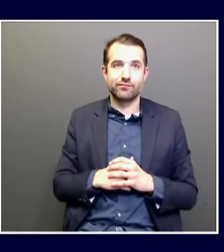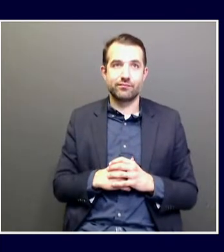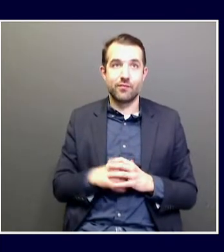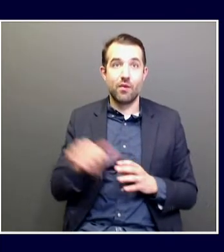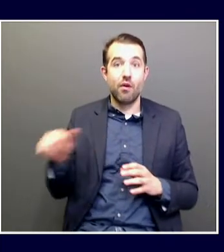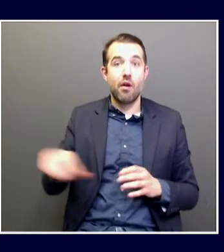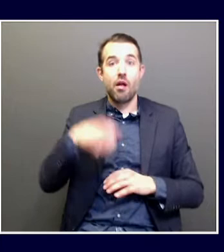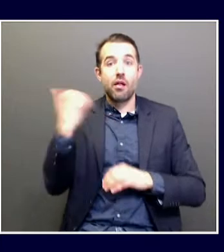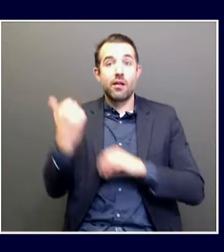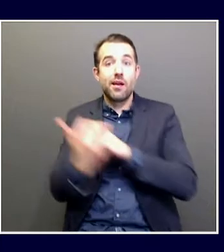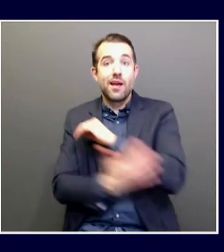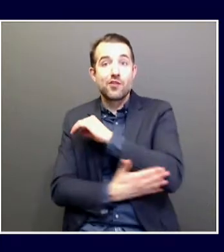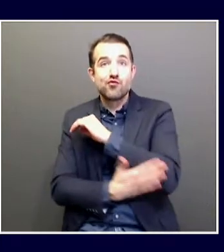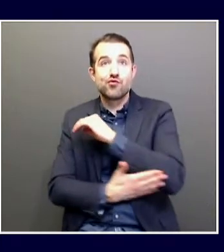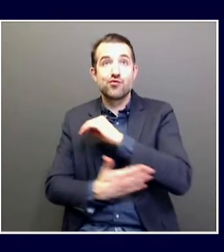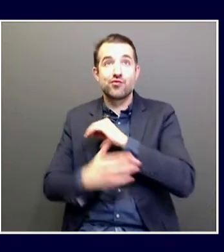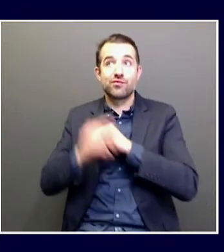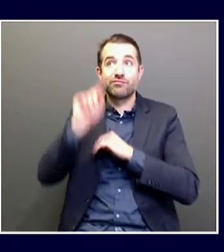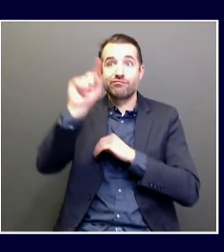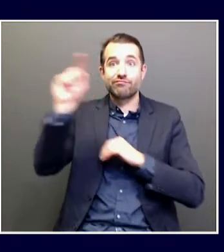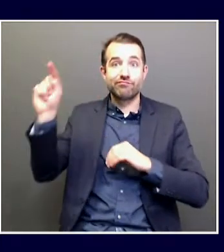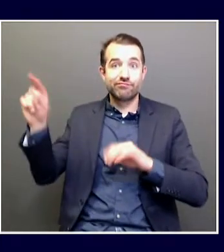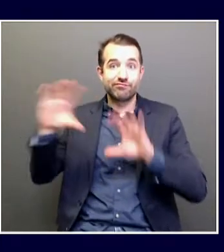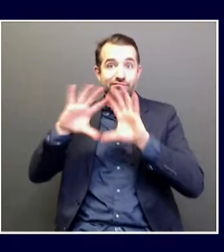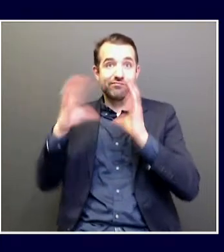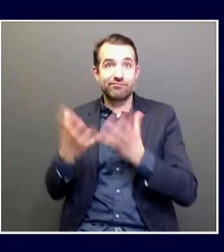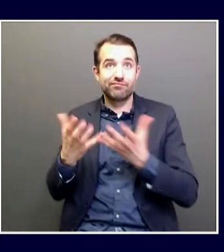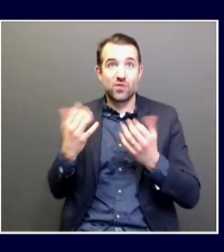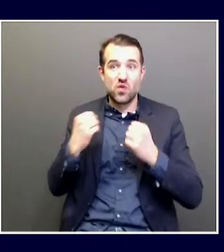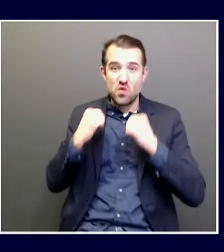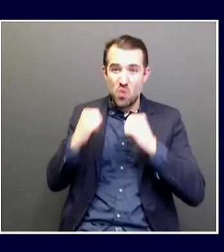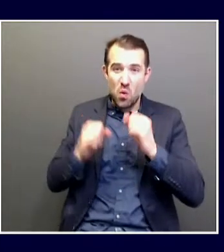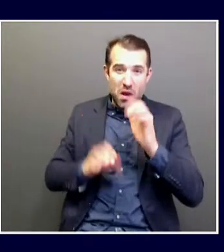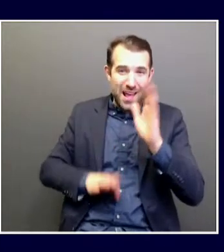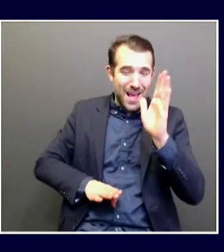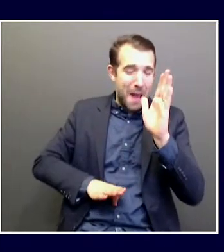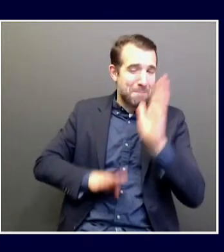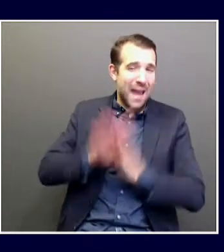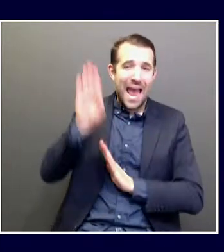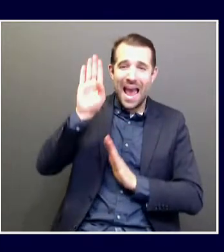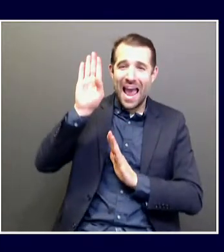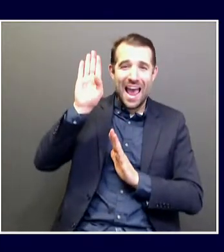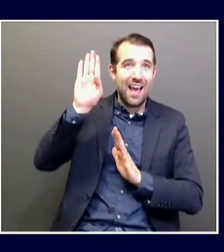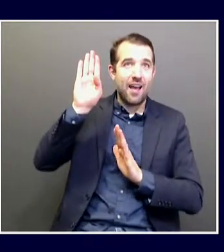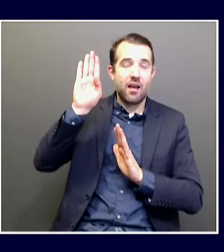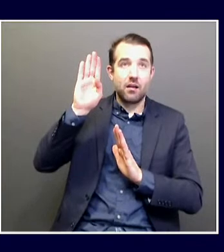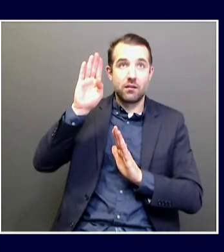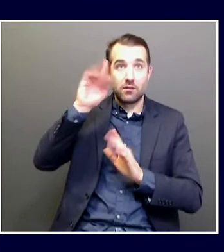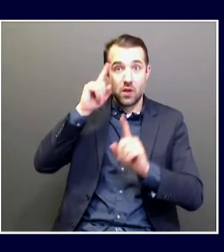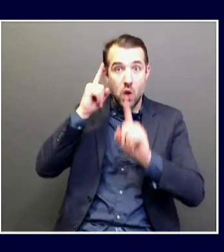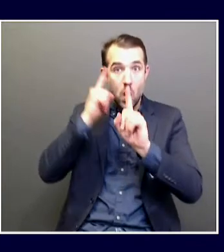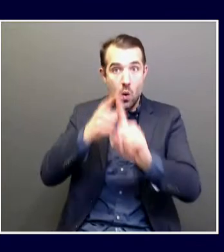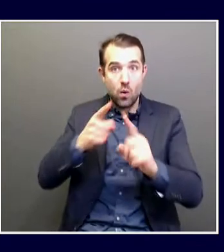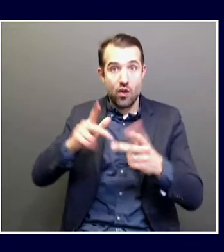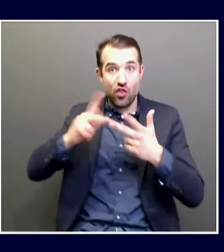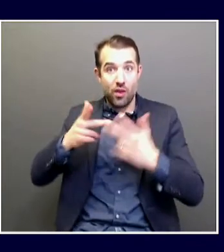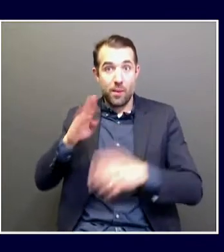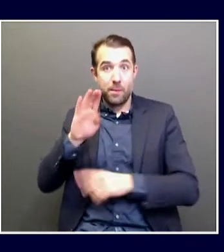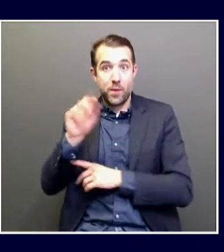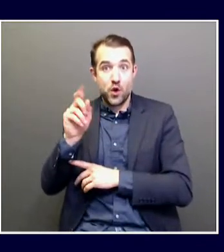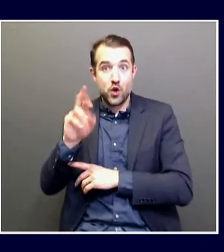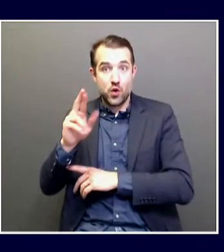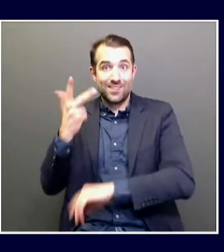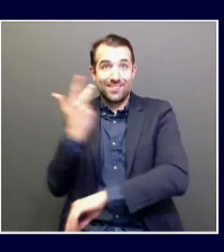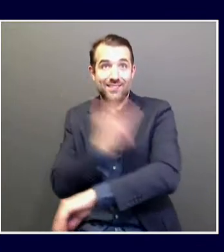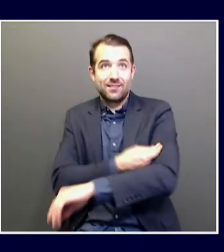we want to stop that from happening here. That's really what we're looking at to do with boosters. It's about averting new cases rather than